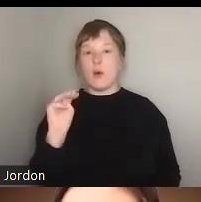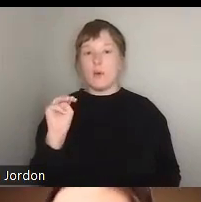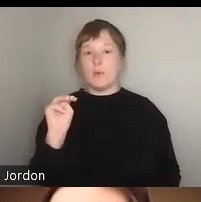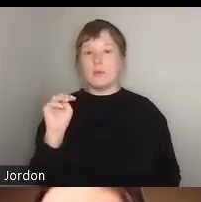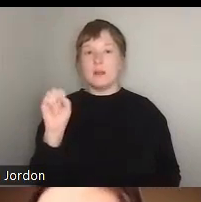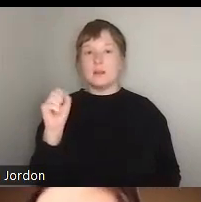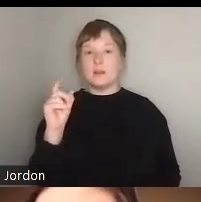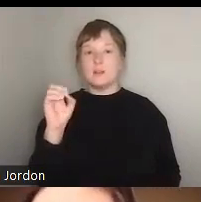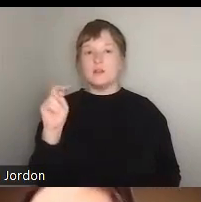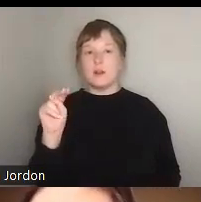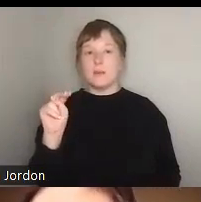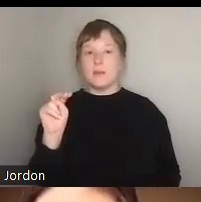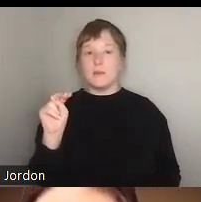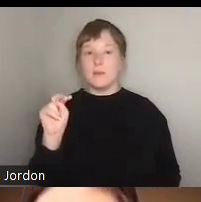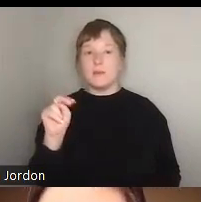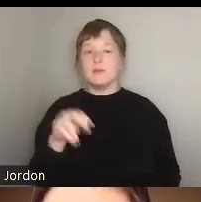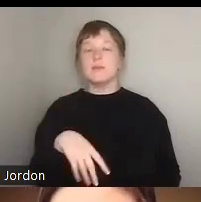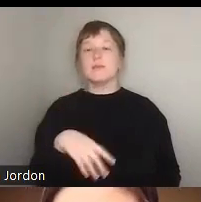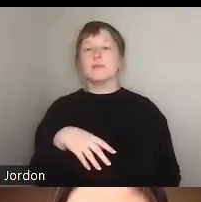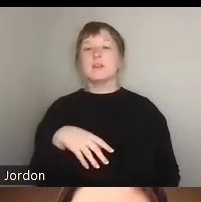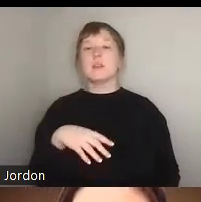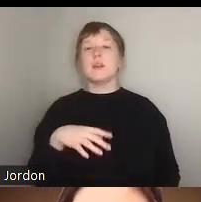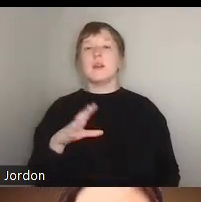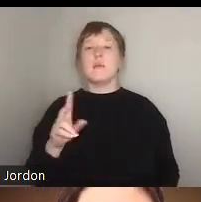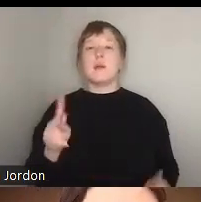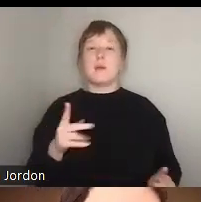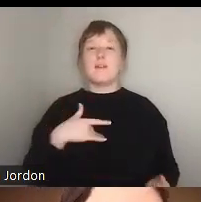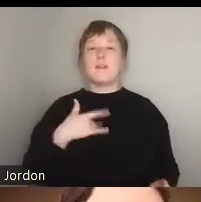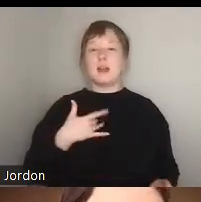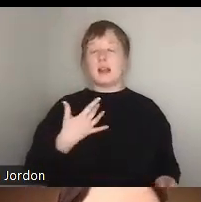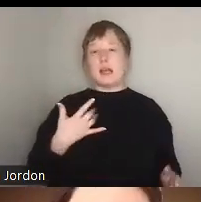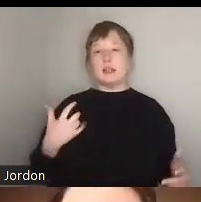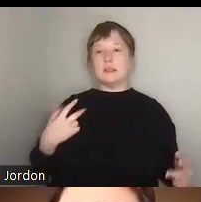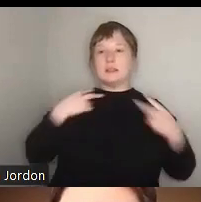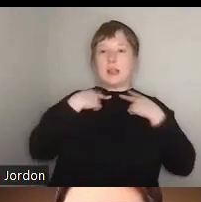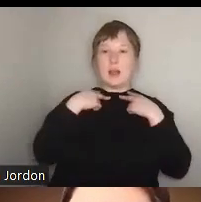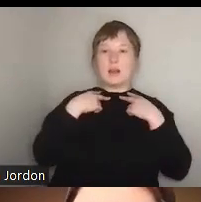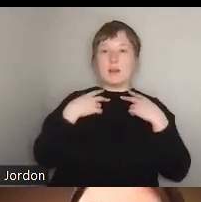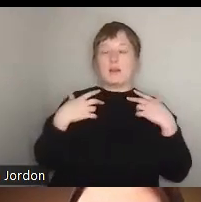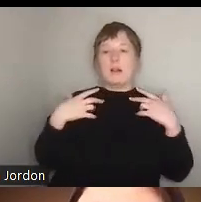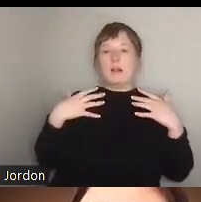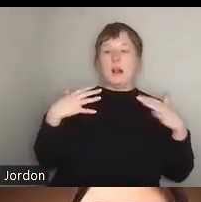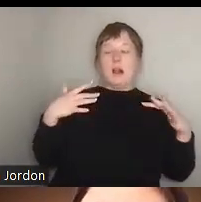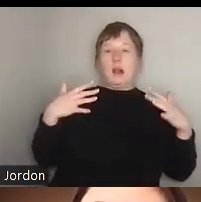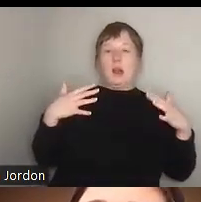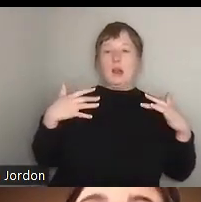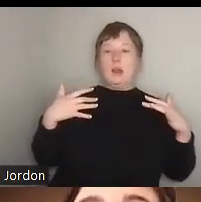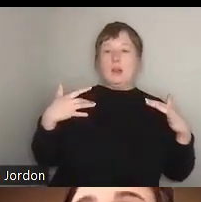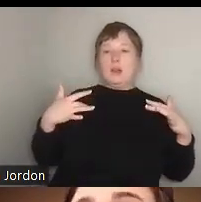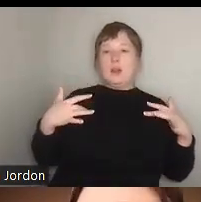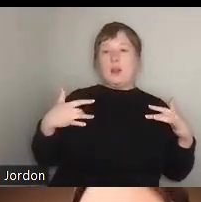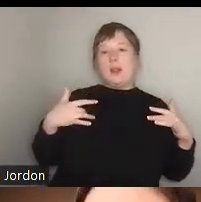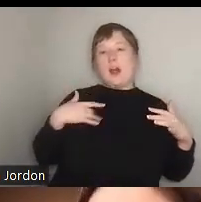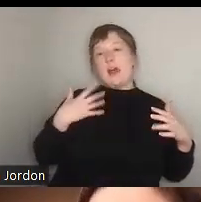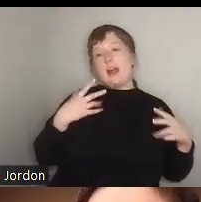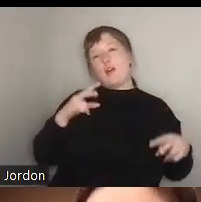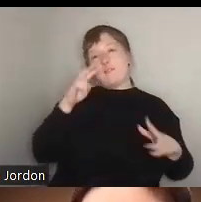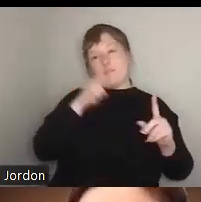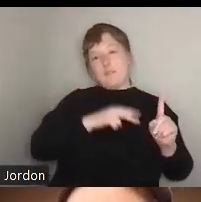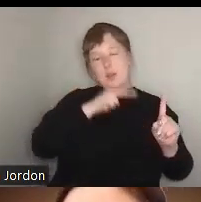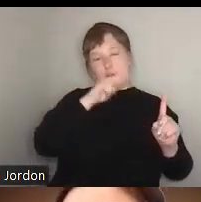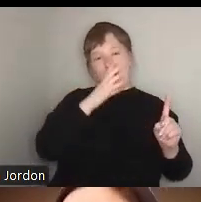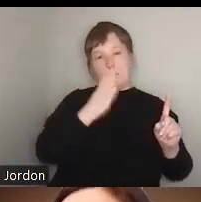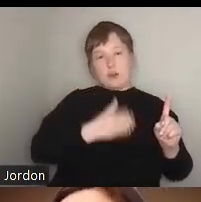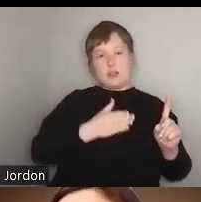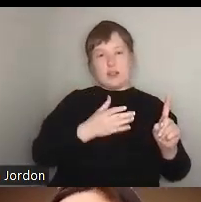talking about like hostage situations where the person who's being held hostage starts to like have Like they don't view the person who's putting up the